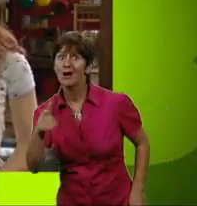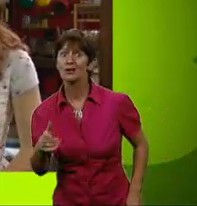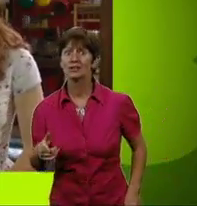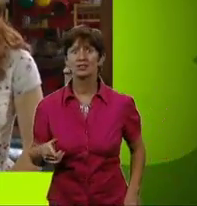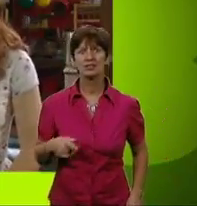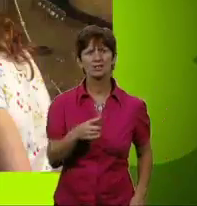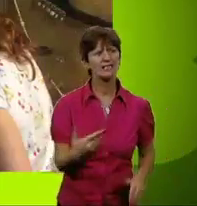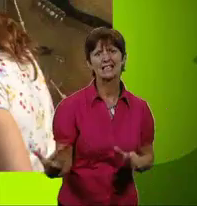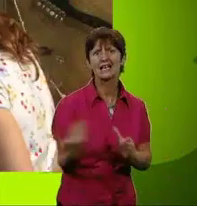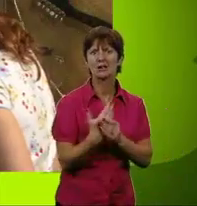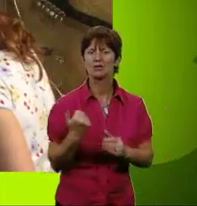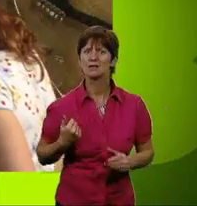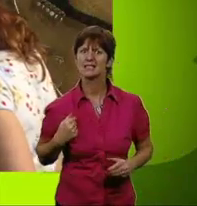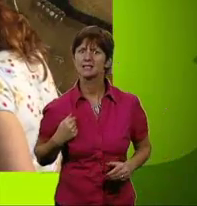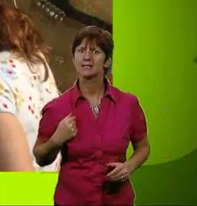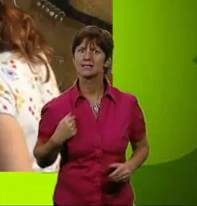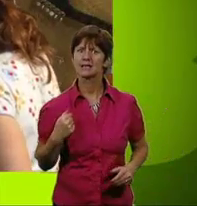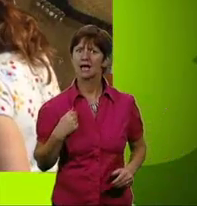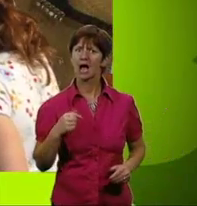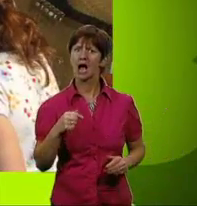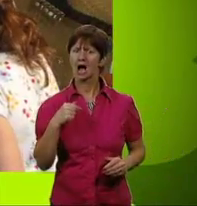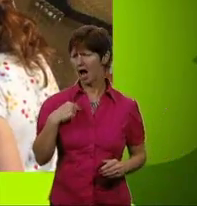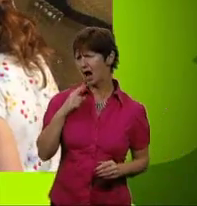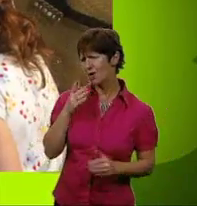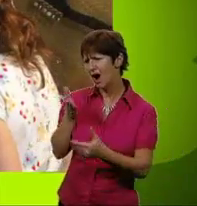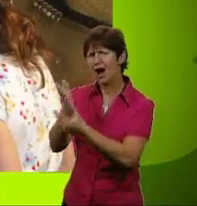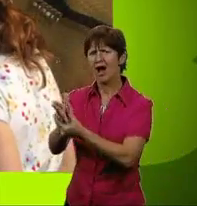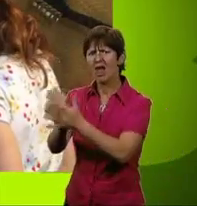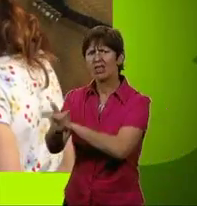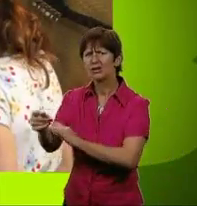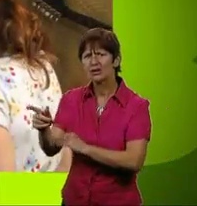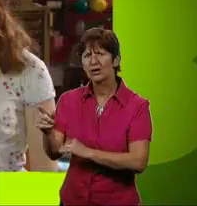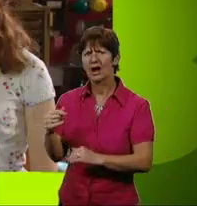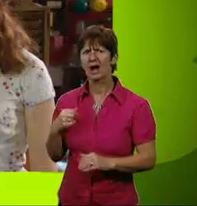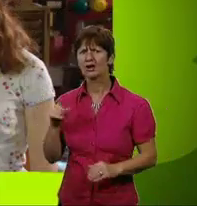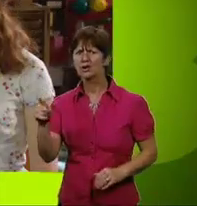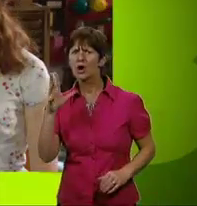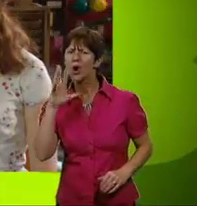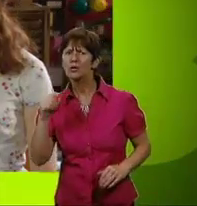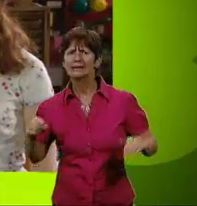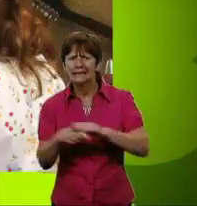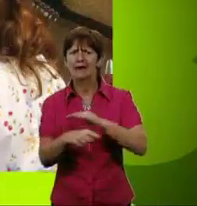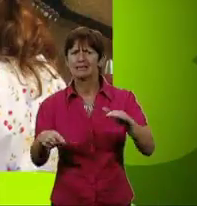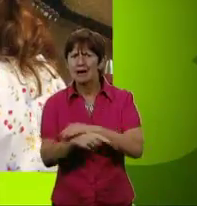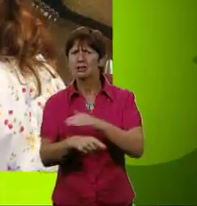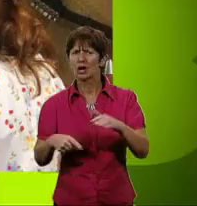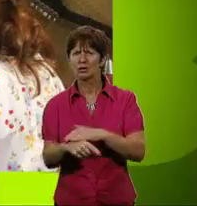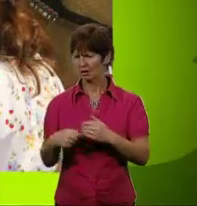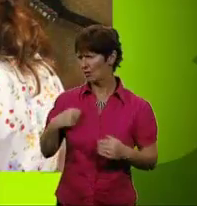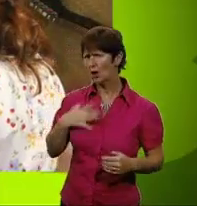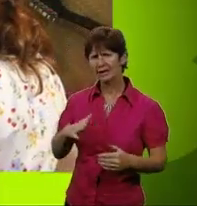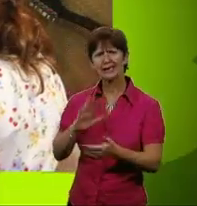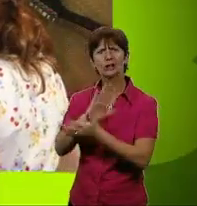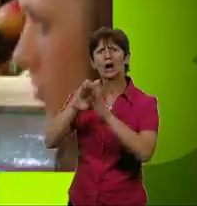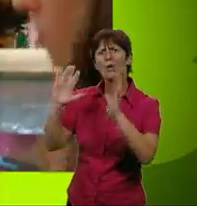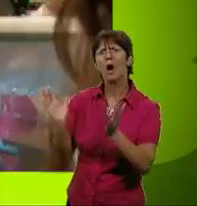of my seaborn mission. I won't harm your precious mission. You're always escaping from the coral. Well, I want to enjoy the world and